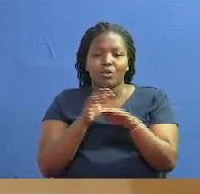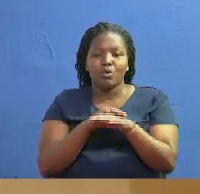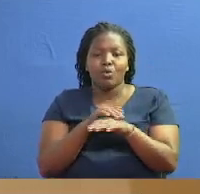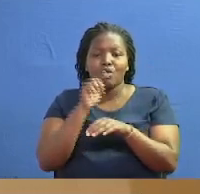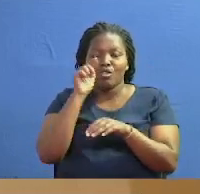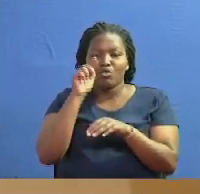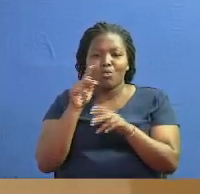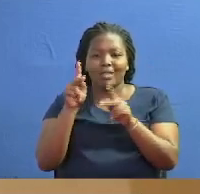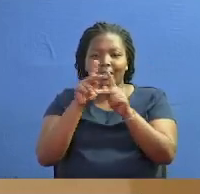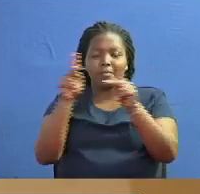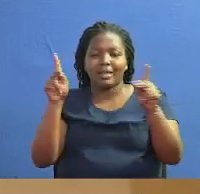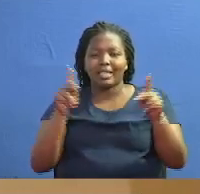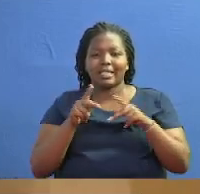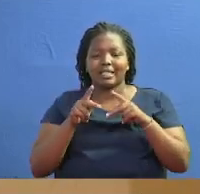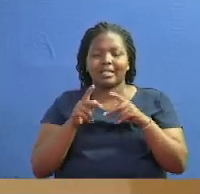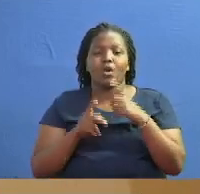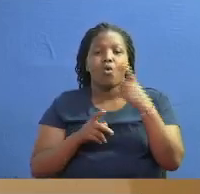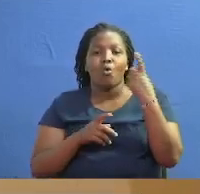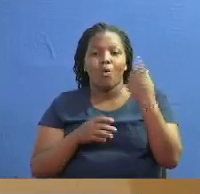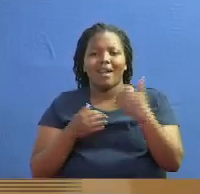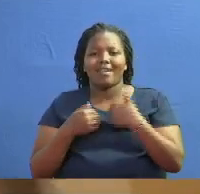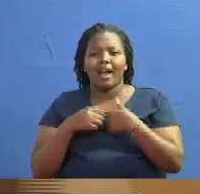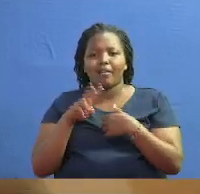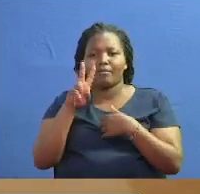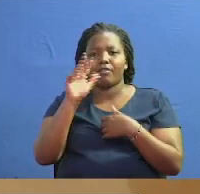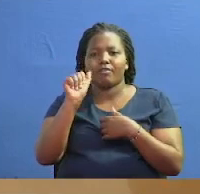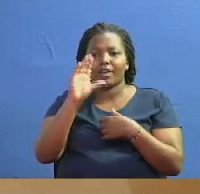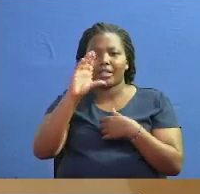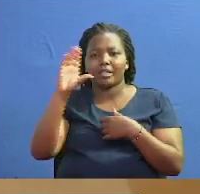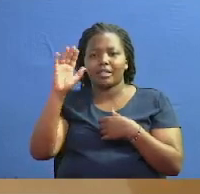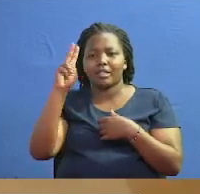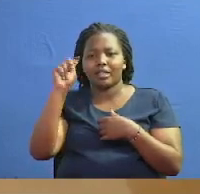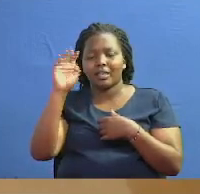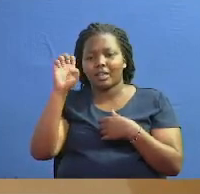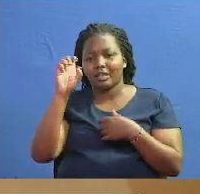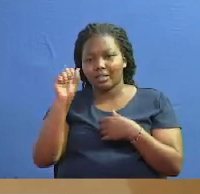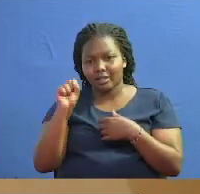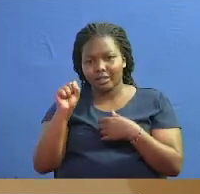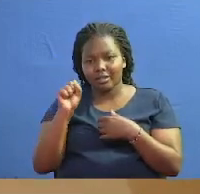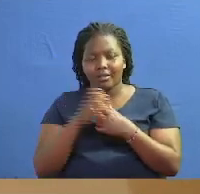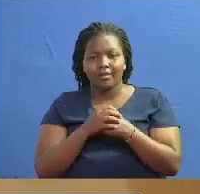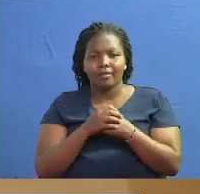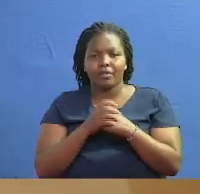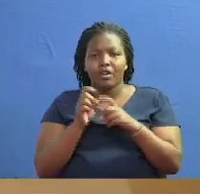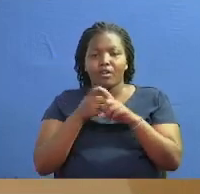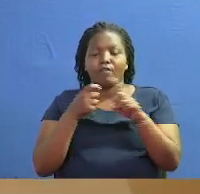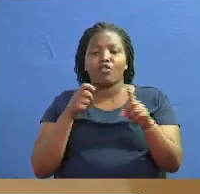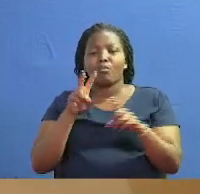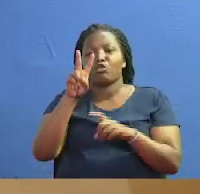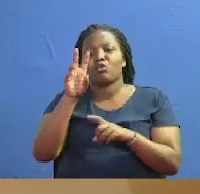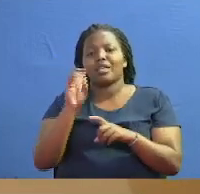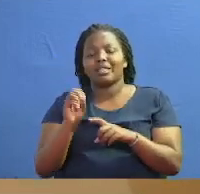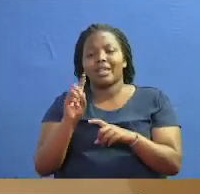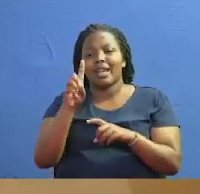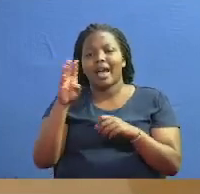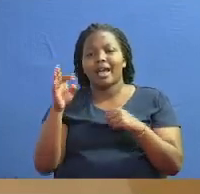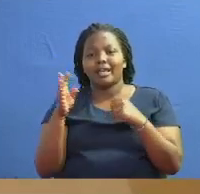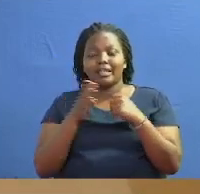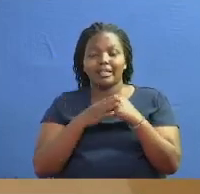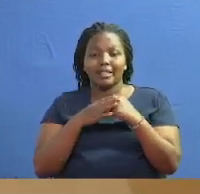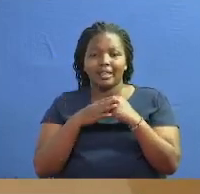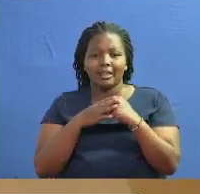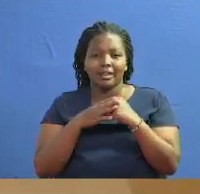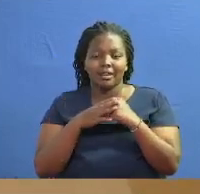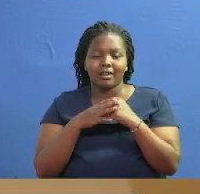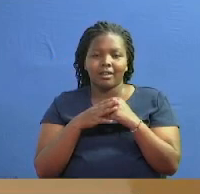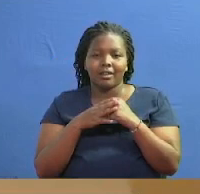why we have the vaccines being targeted to those areas from 2019, and that we've seen from